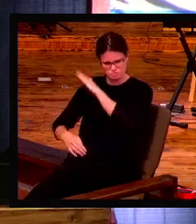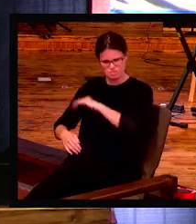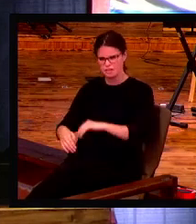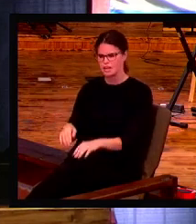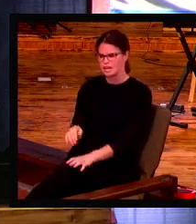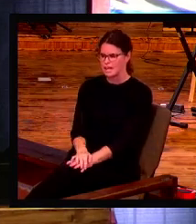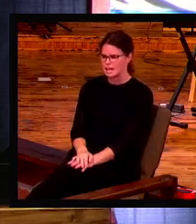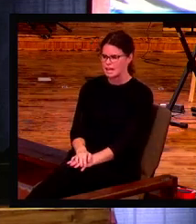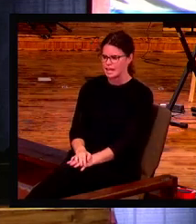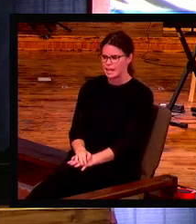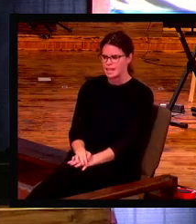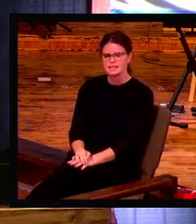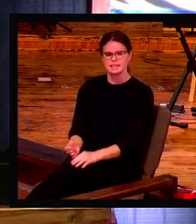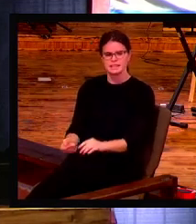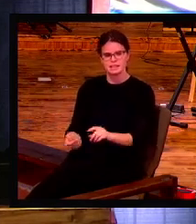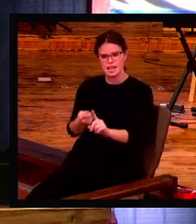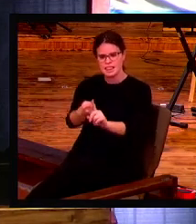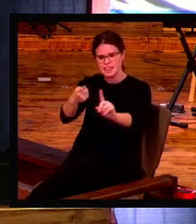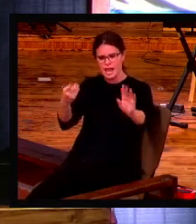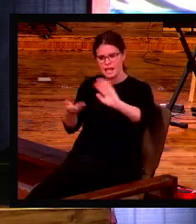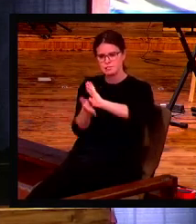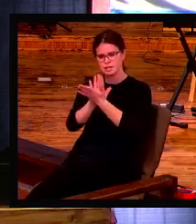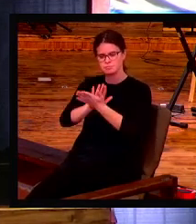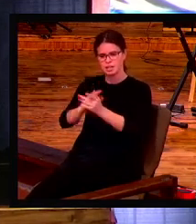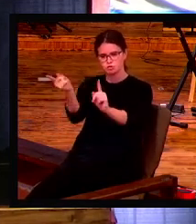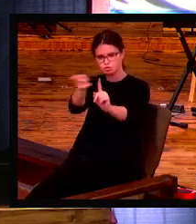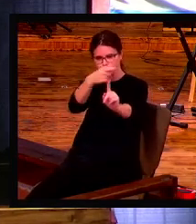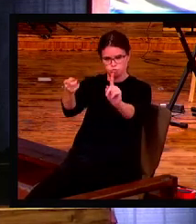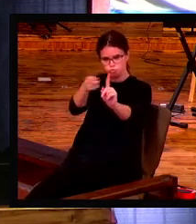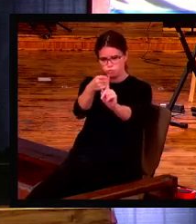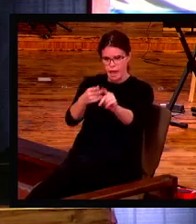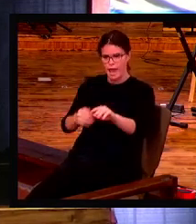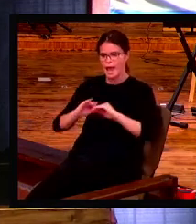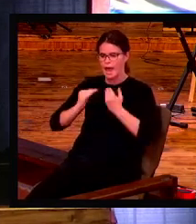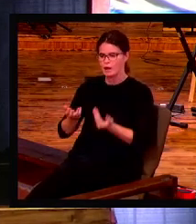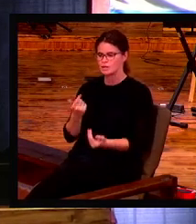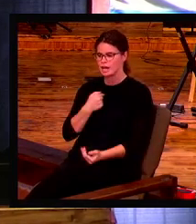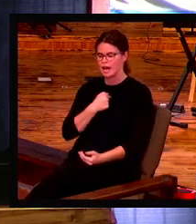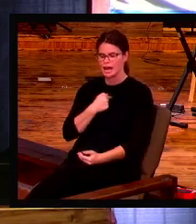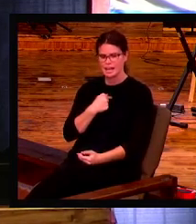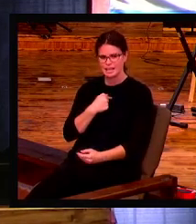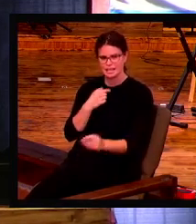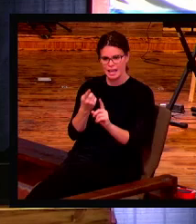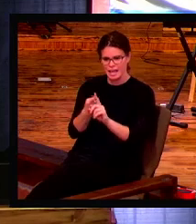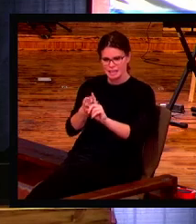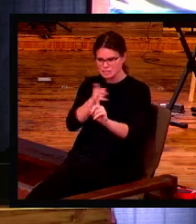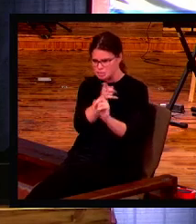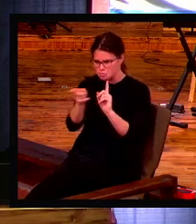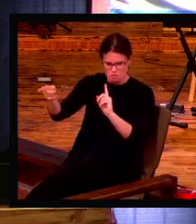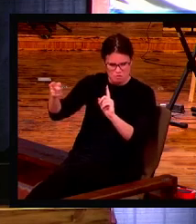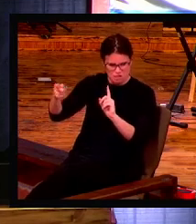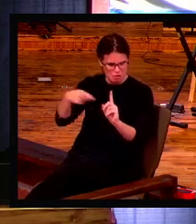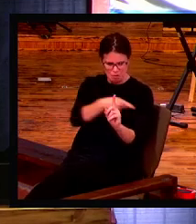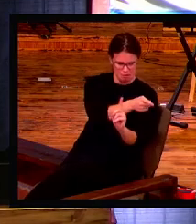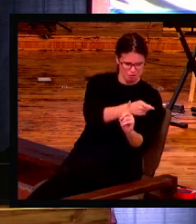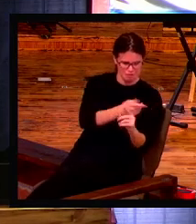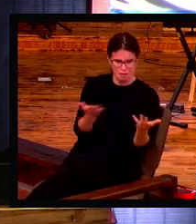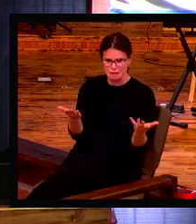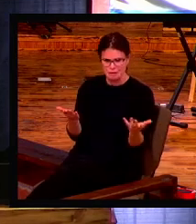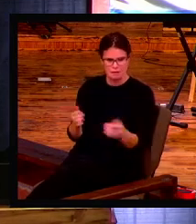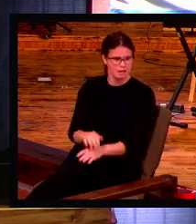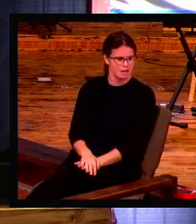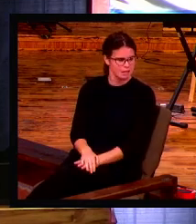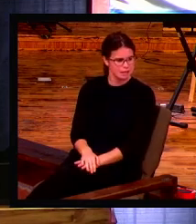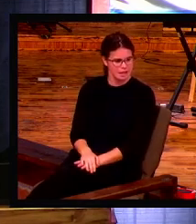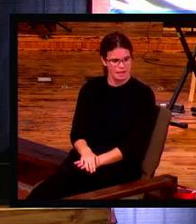in the world did I end up over here? And then somehow, some way, we kind of crossed the finish line. Am I the only one? Is that kind of how it